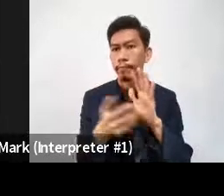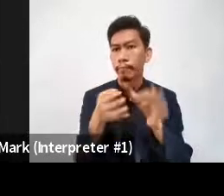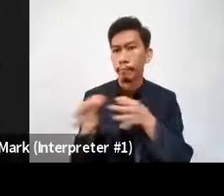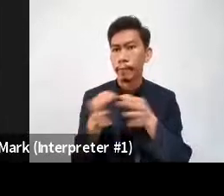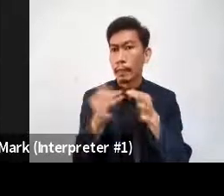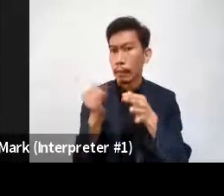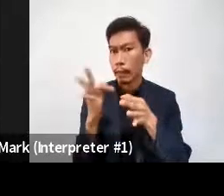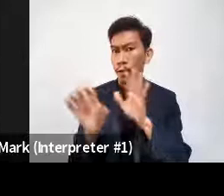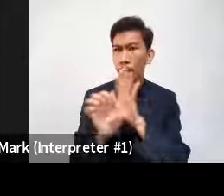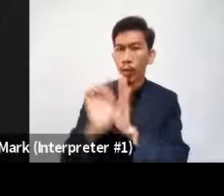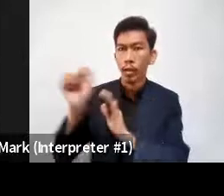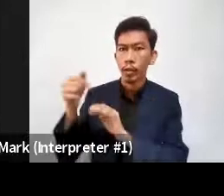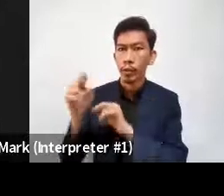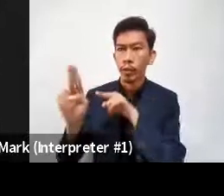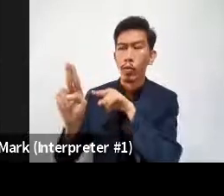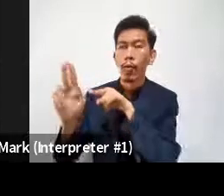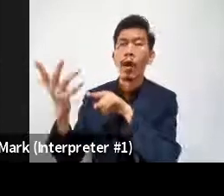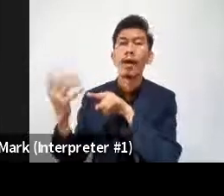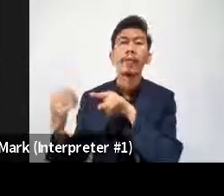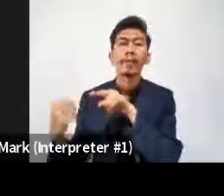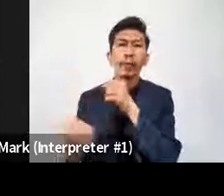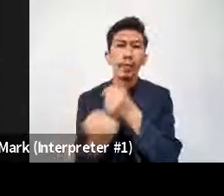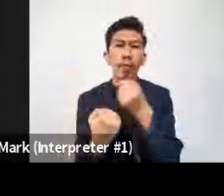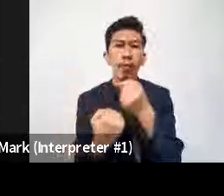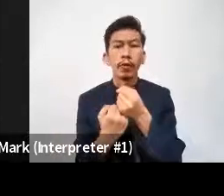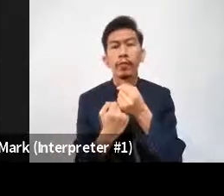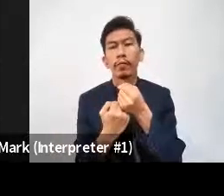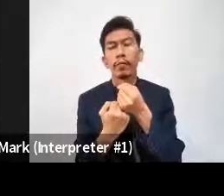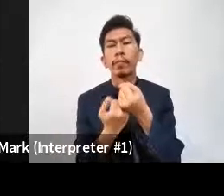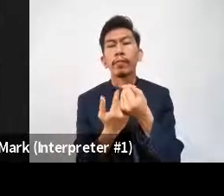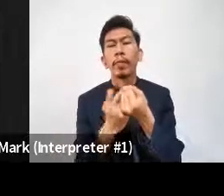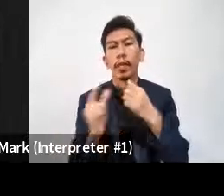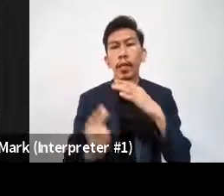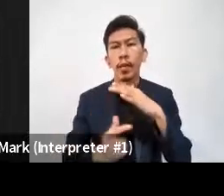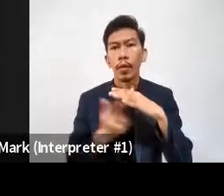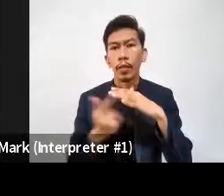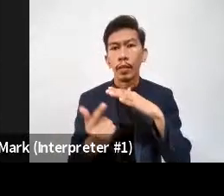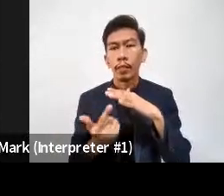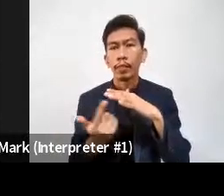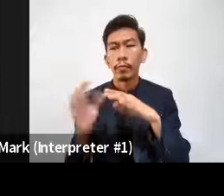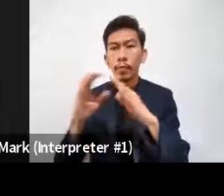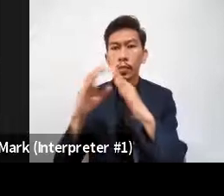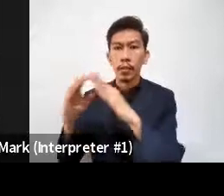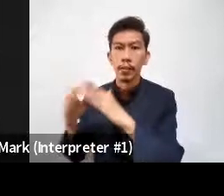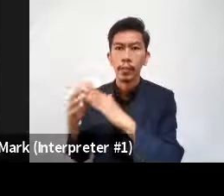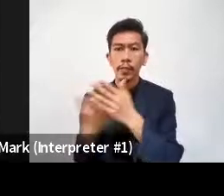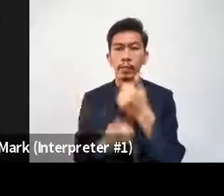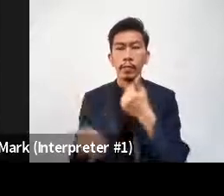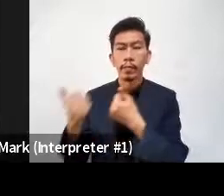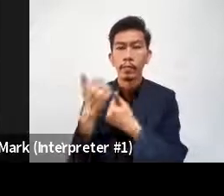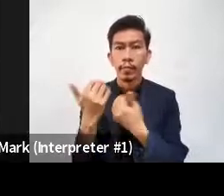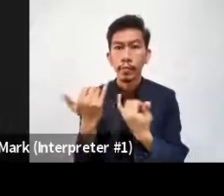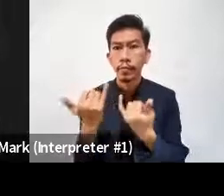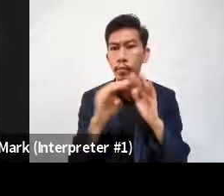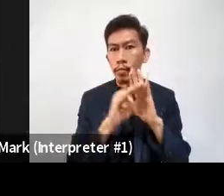would want to advocate among their local chief executives. A template ordinance that's already here